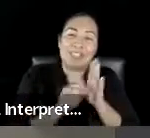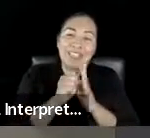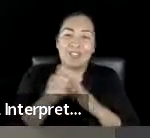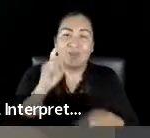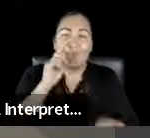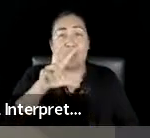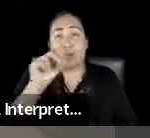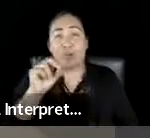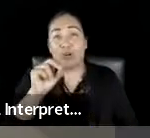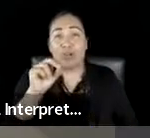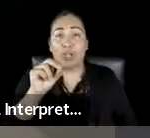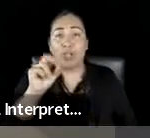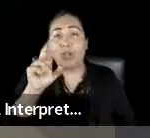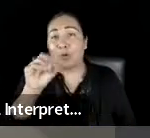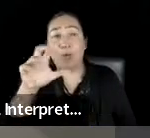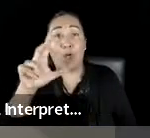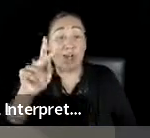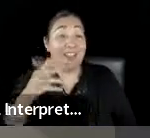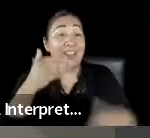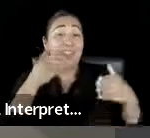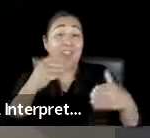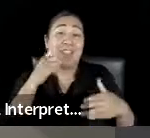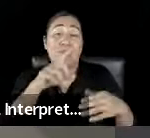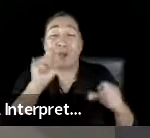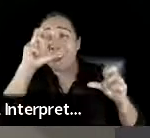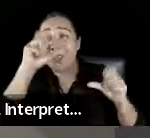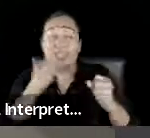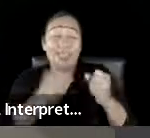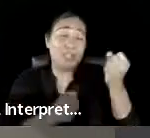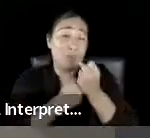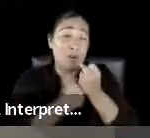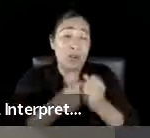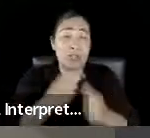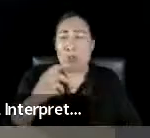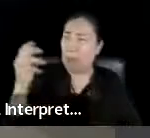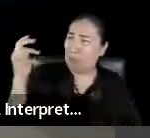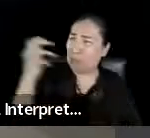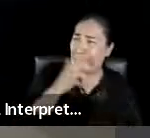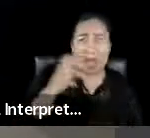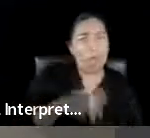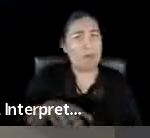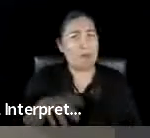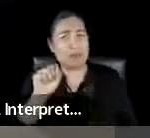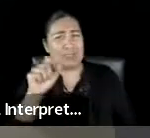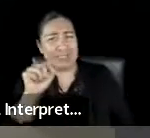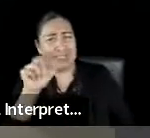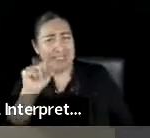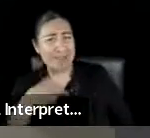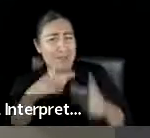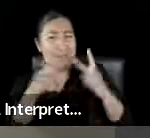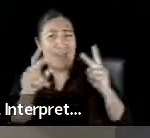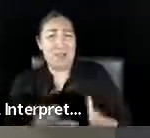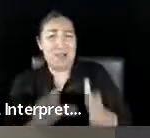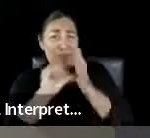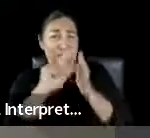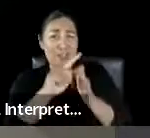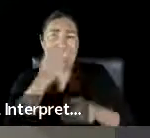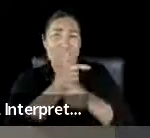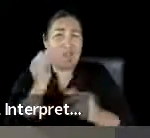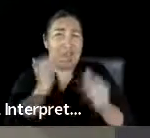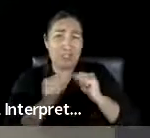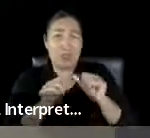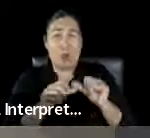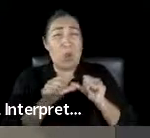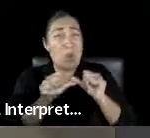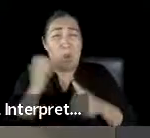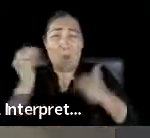and supporting our kiddos. I'm very impressed with you, Stan. You really kept the show moving right along throughout all